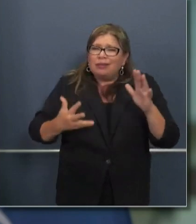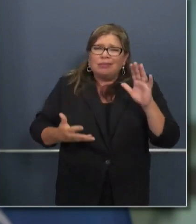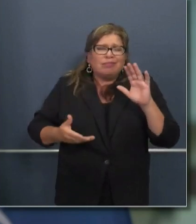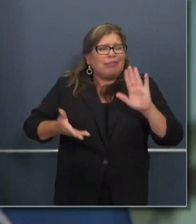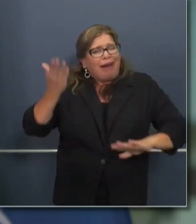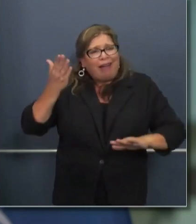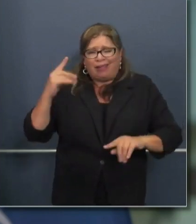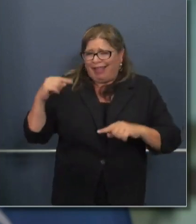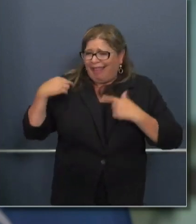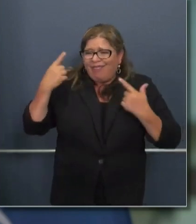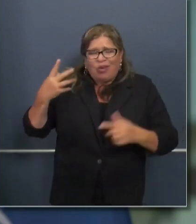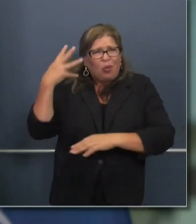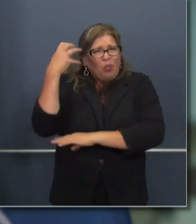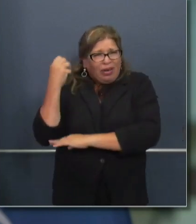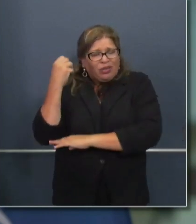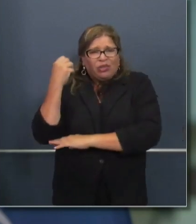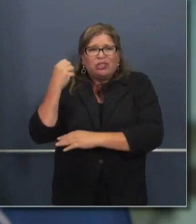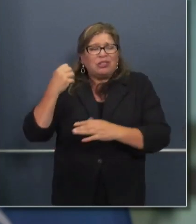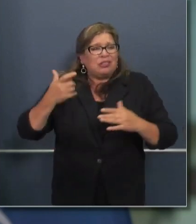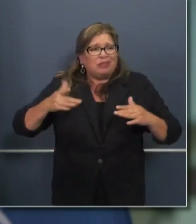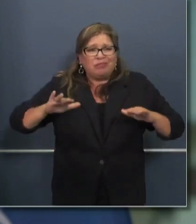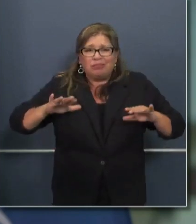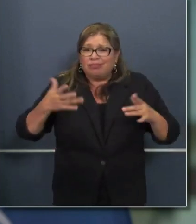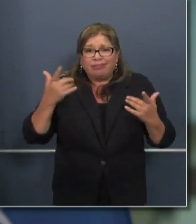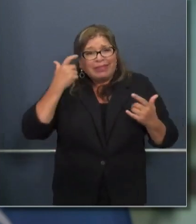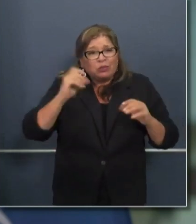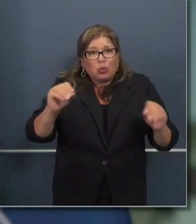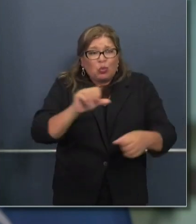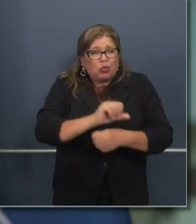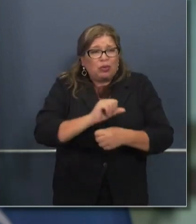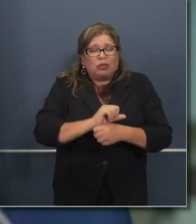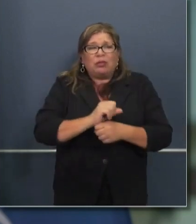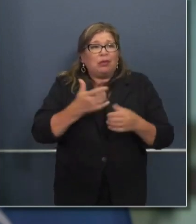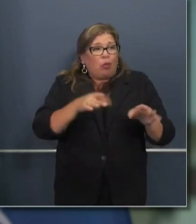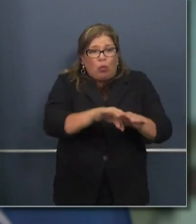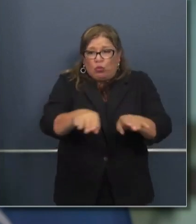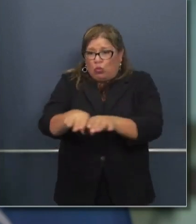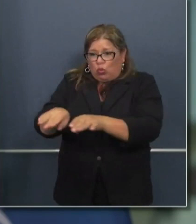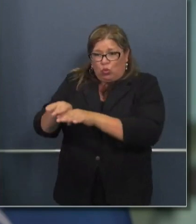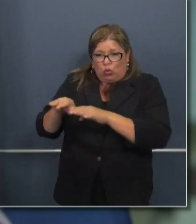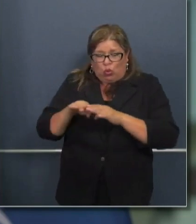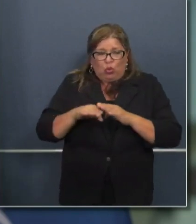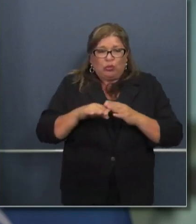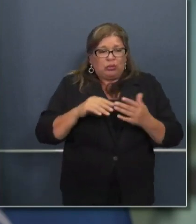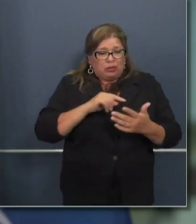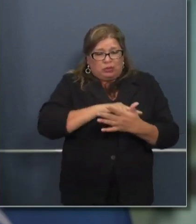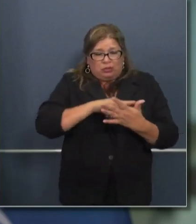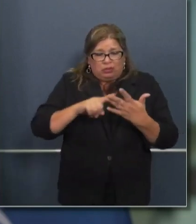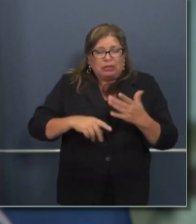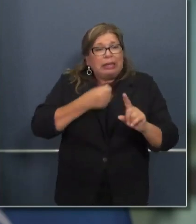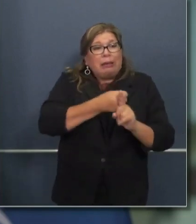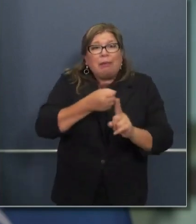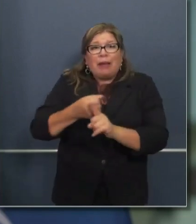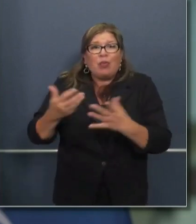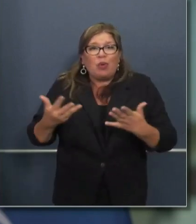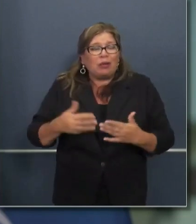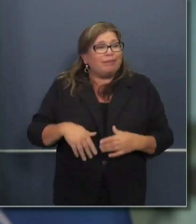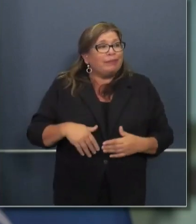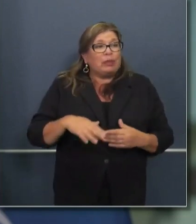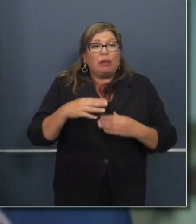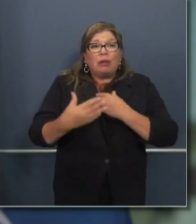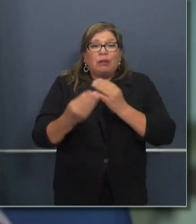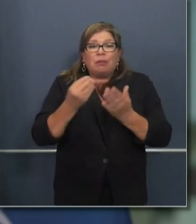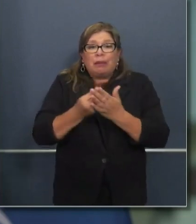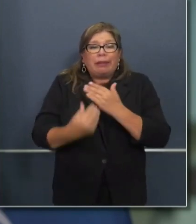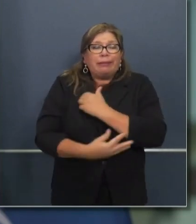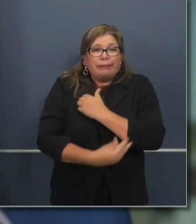rationalize that the issues of the social determinants of health, the issues of poverty, the issues related to hunger also cause